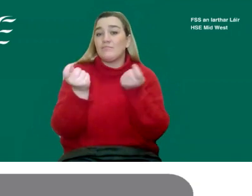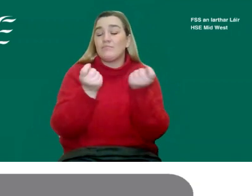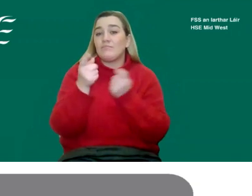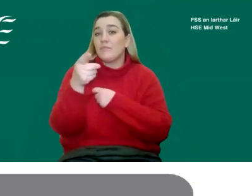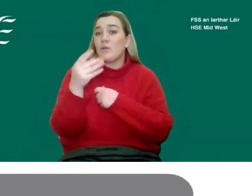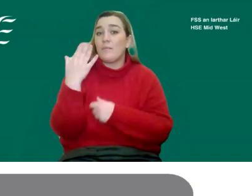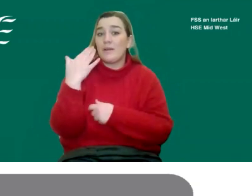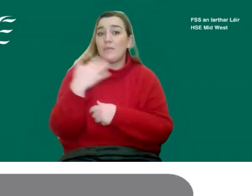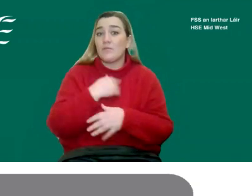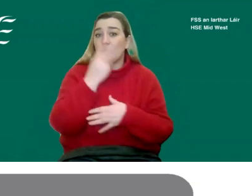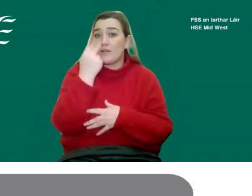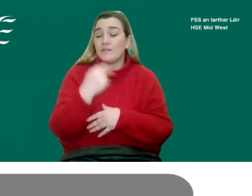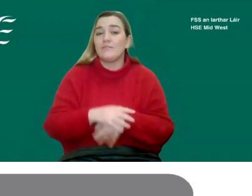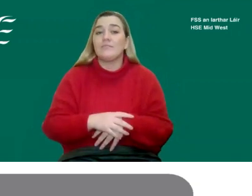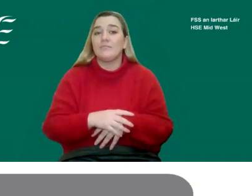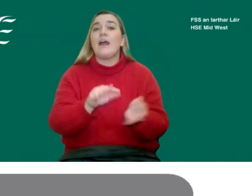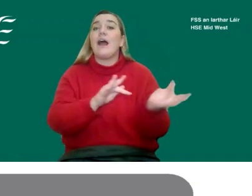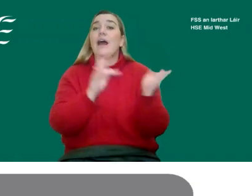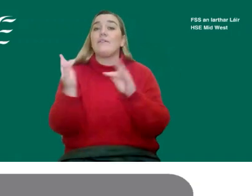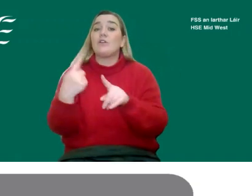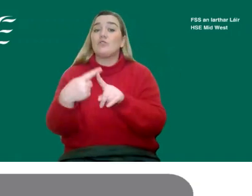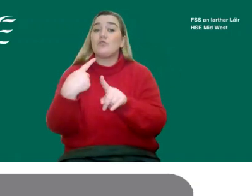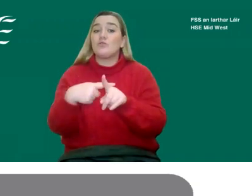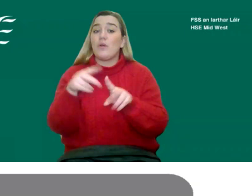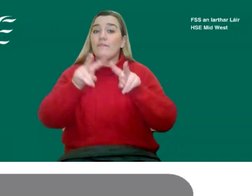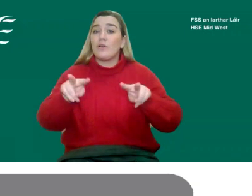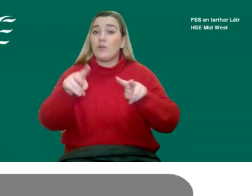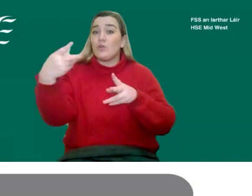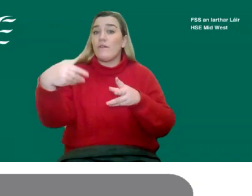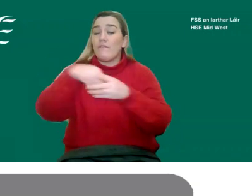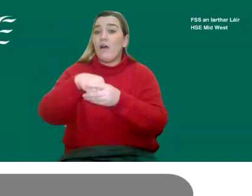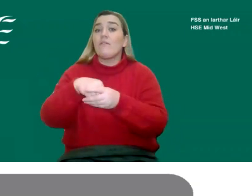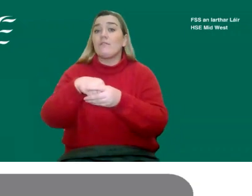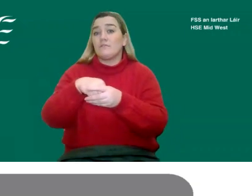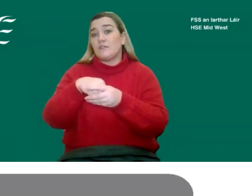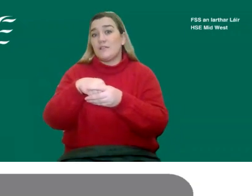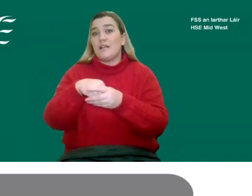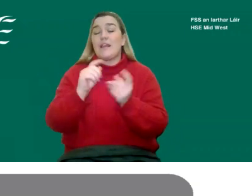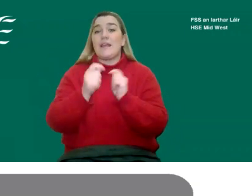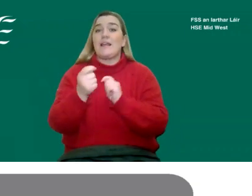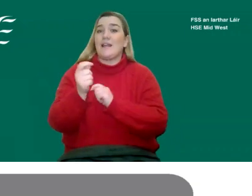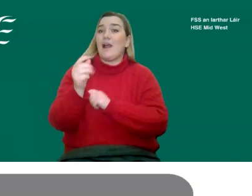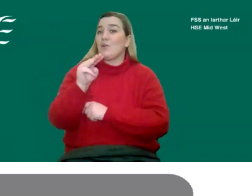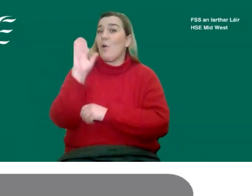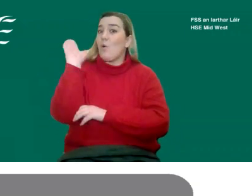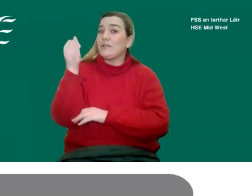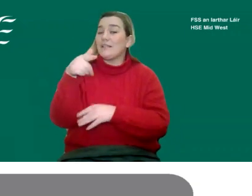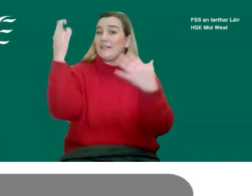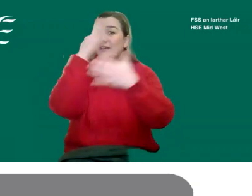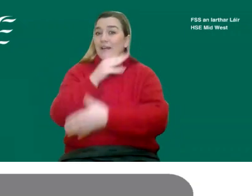tonight. Following a short video, you will be joined on screen by your host for this evening, Mairead